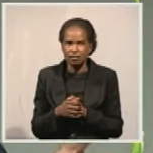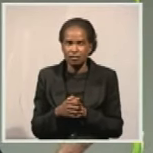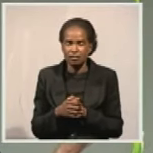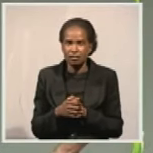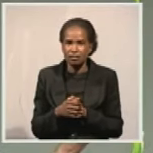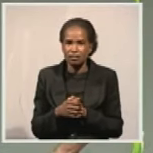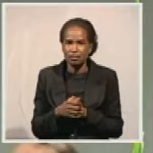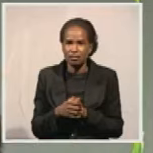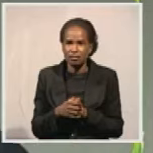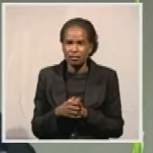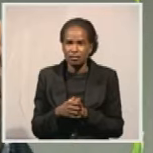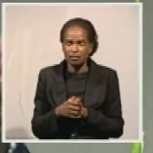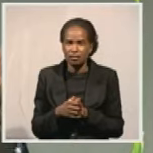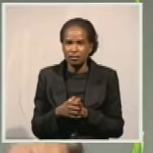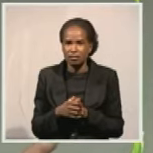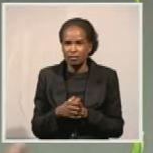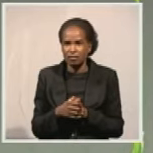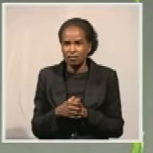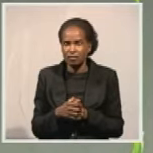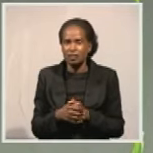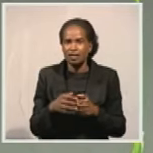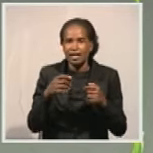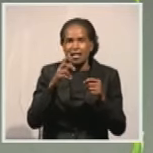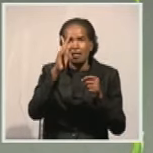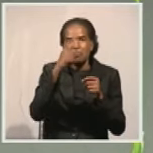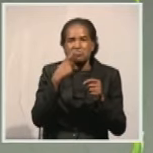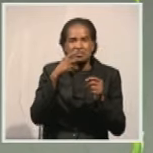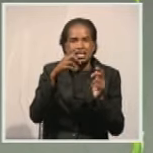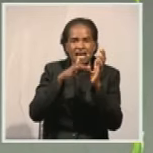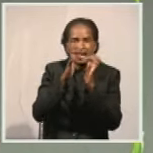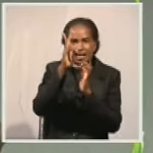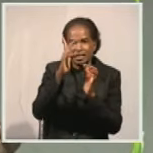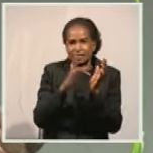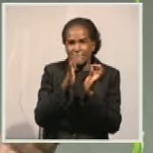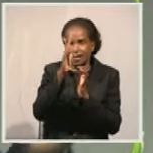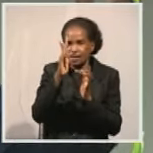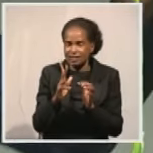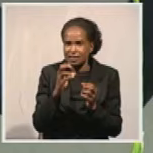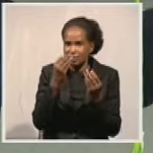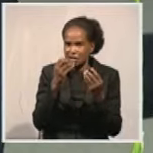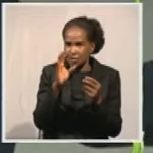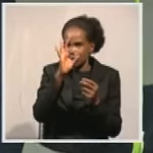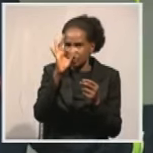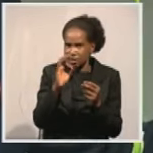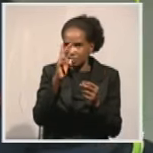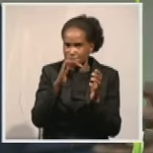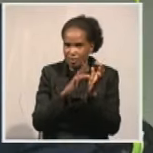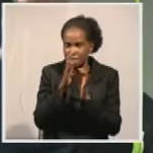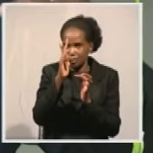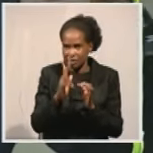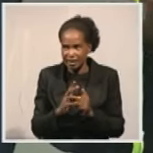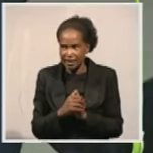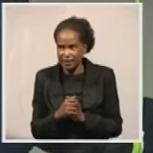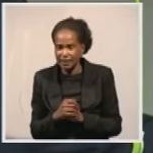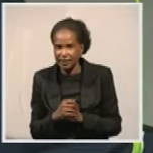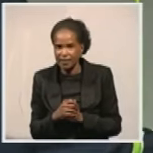we claim to be predominantly a Christian country. Now, in the absence of going back to the country to through